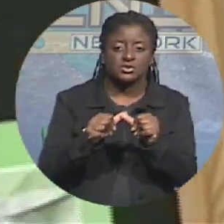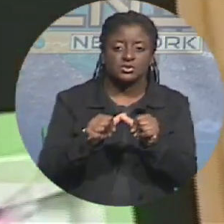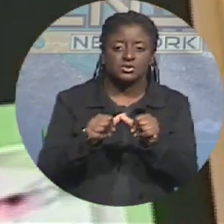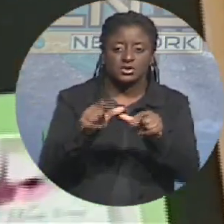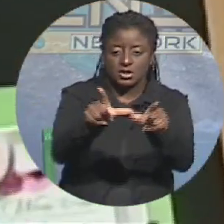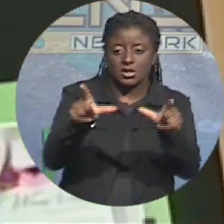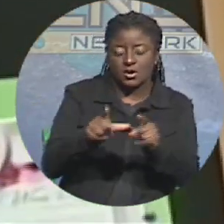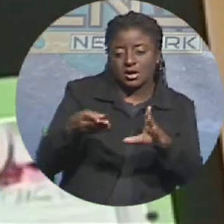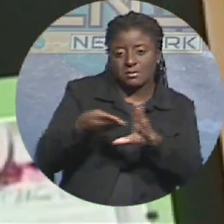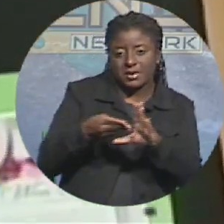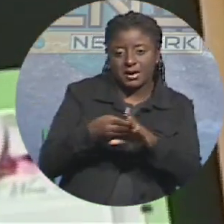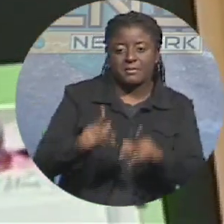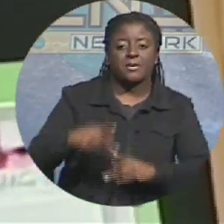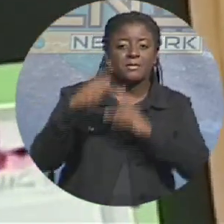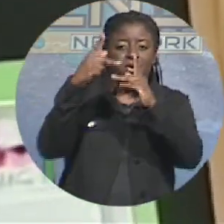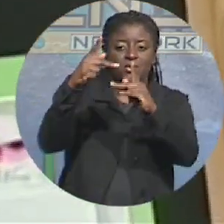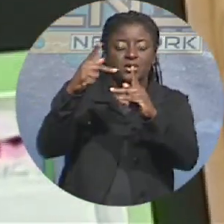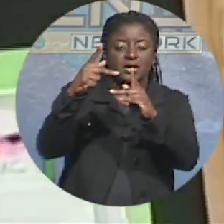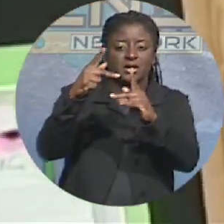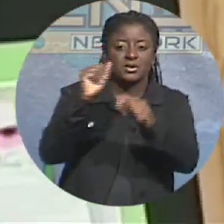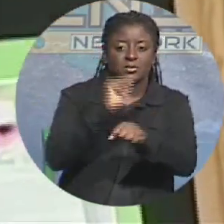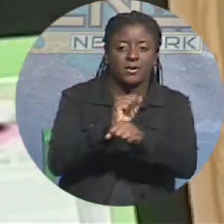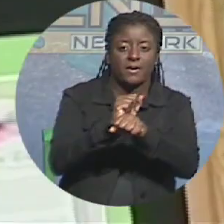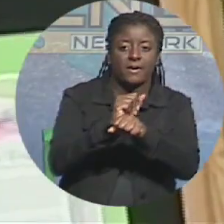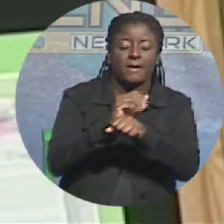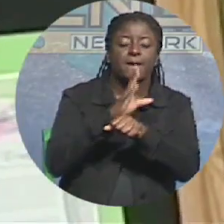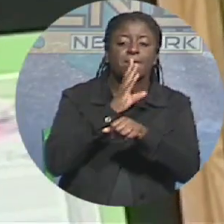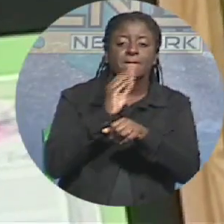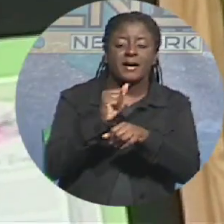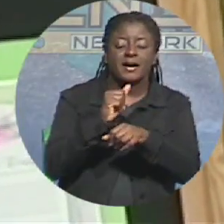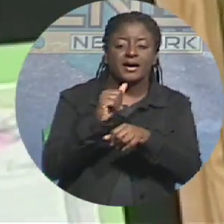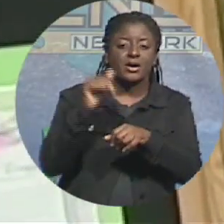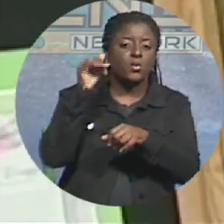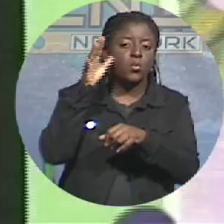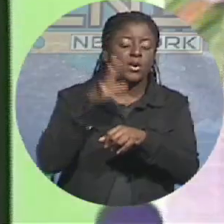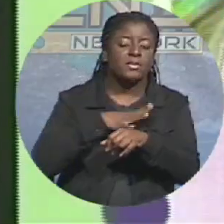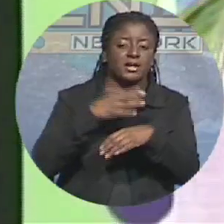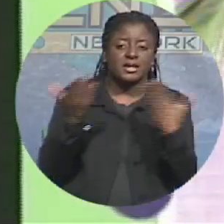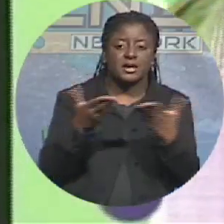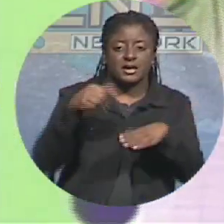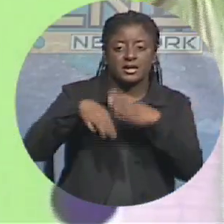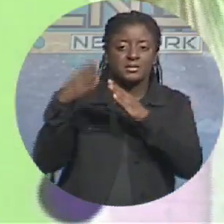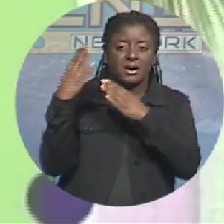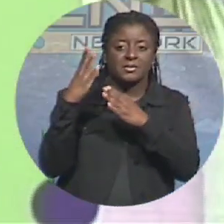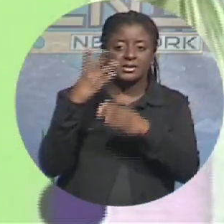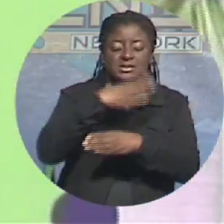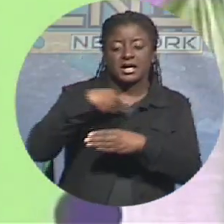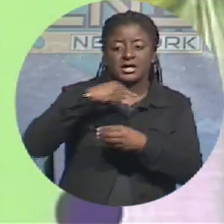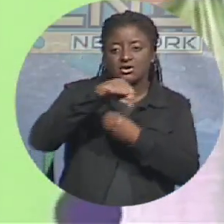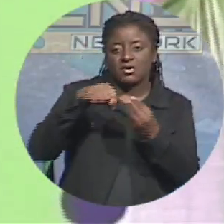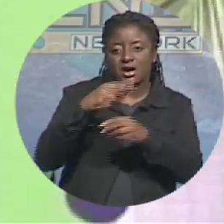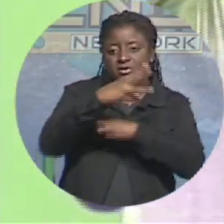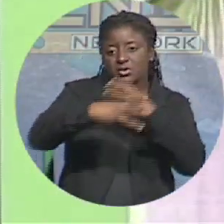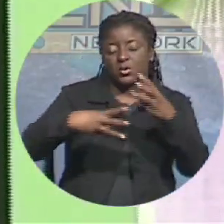bank promoting the efforts made by the women here in the Bahamas and around the world. That story and more coming up.